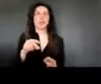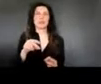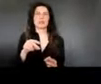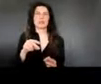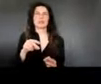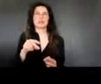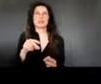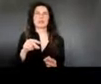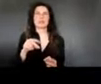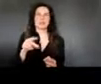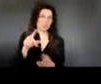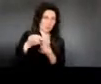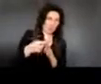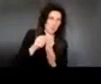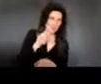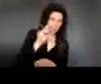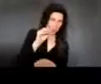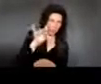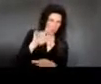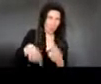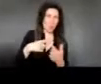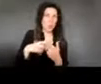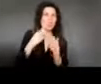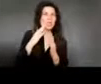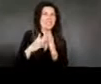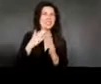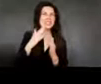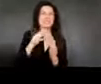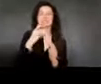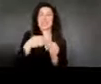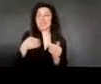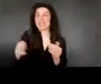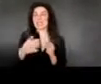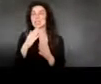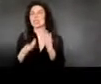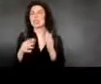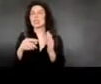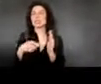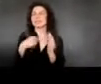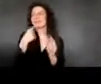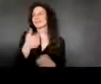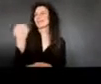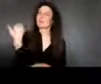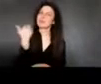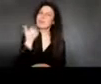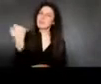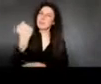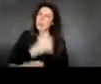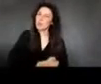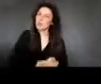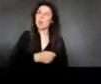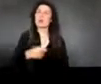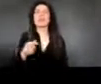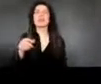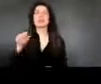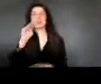when the city declared bankruptcy a few years later. There was this sort of trend in media narratives to sort